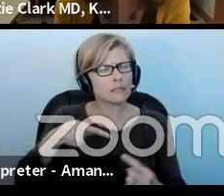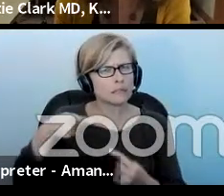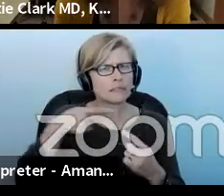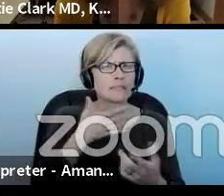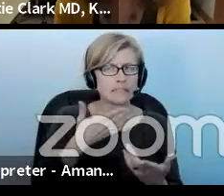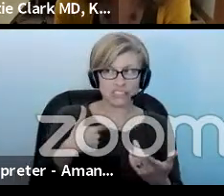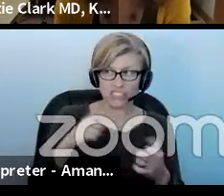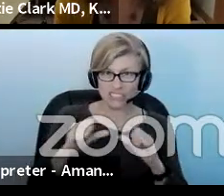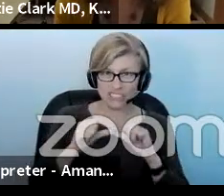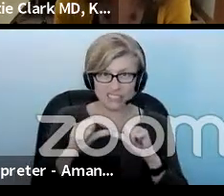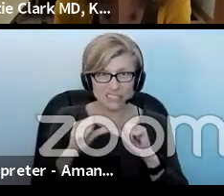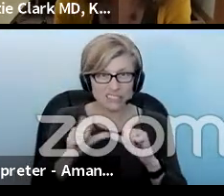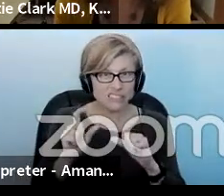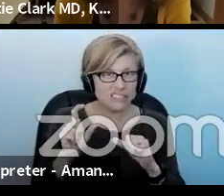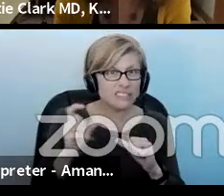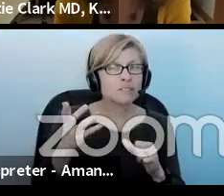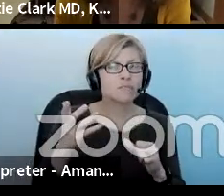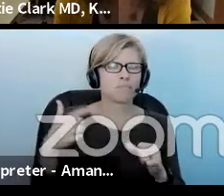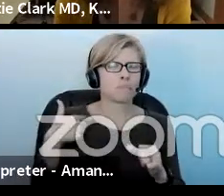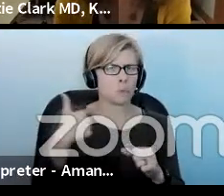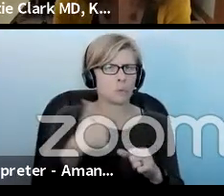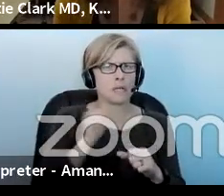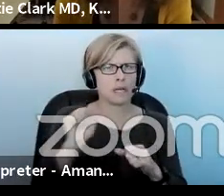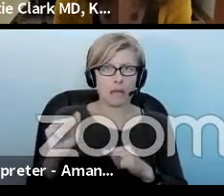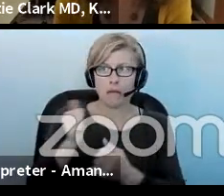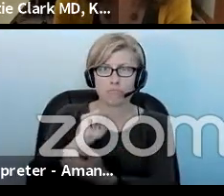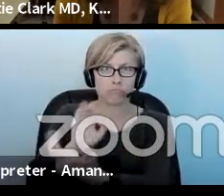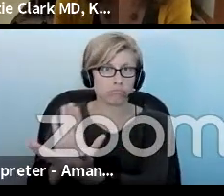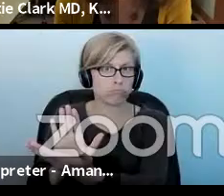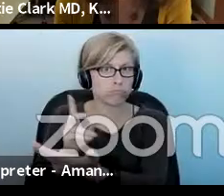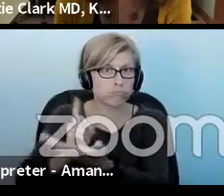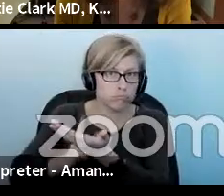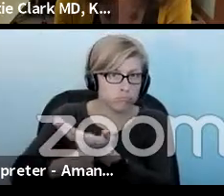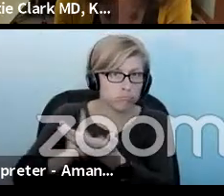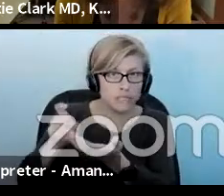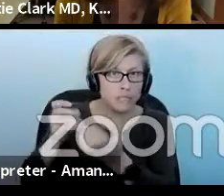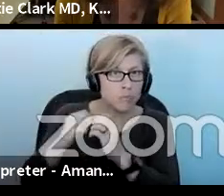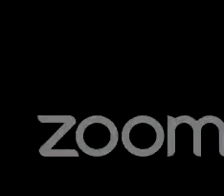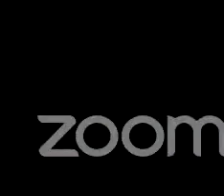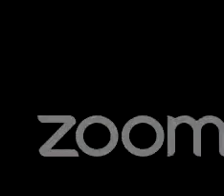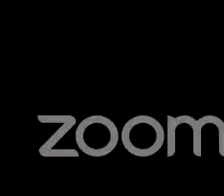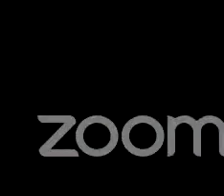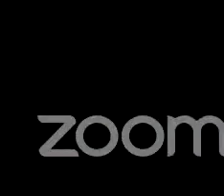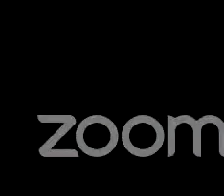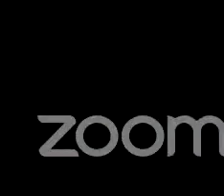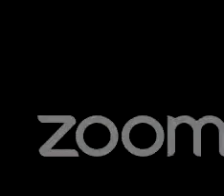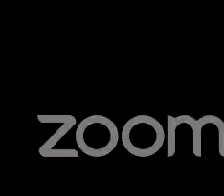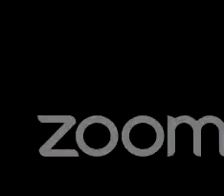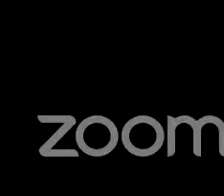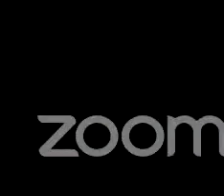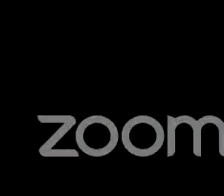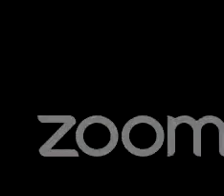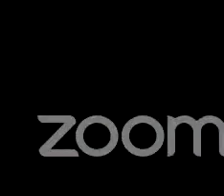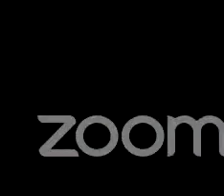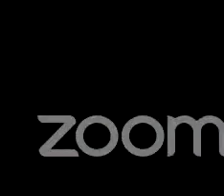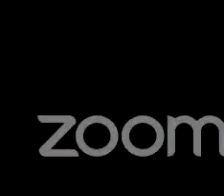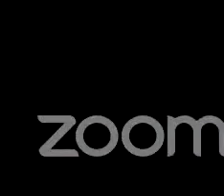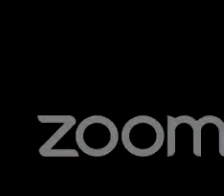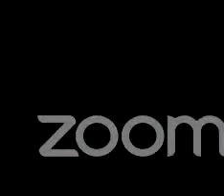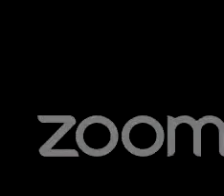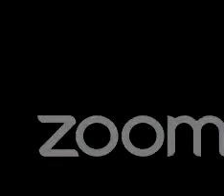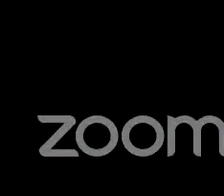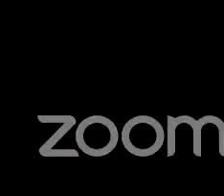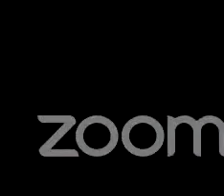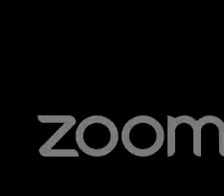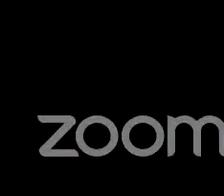I should keep doing this, we'll definitely go back to them and say, do you need more resources? Like Randy said, we can always